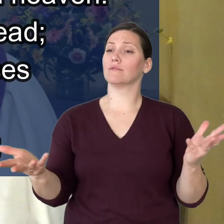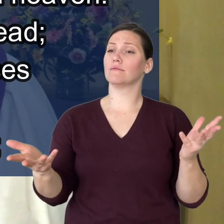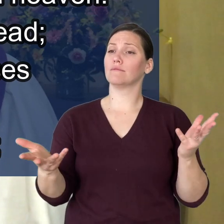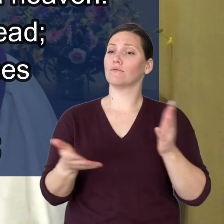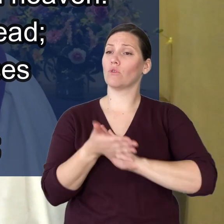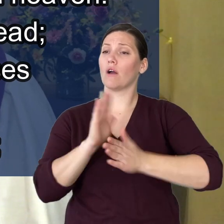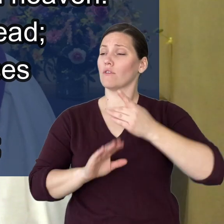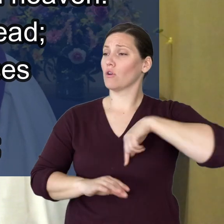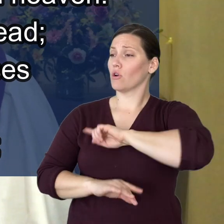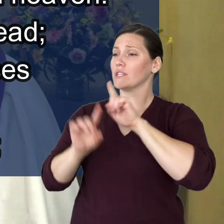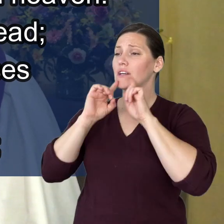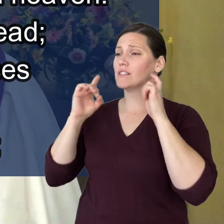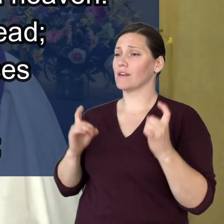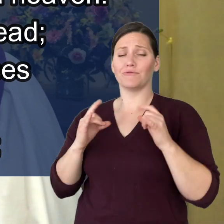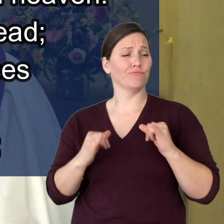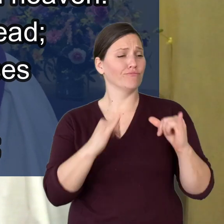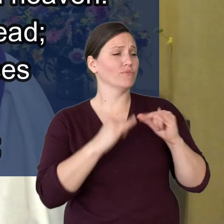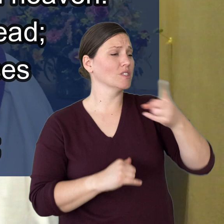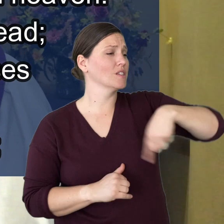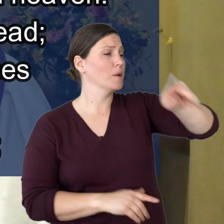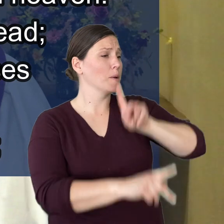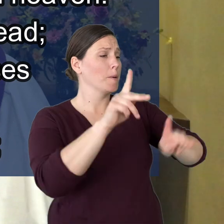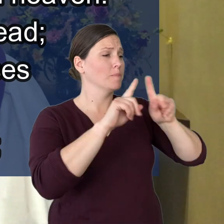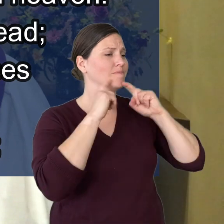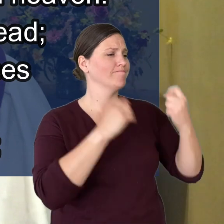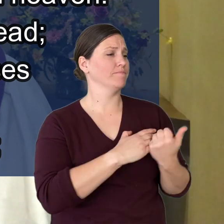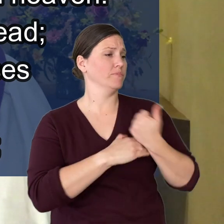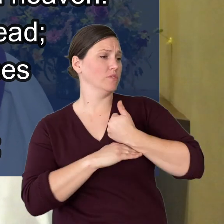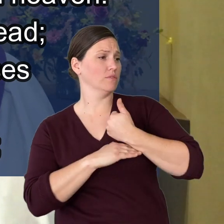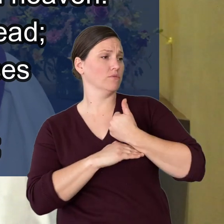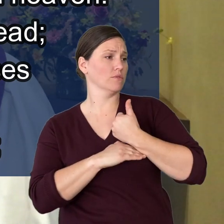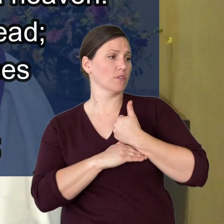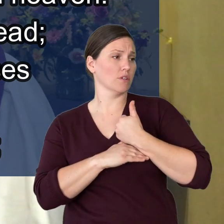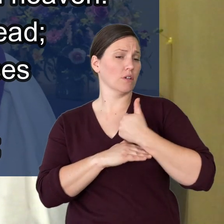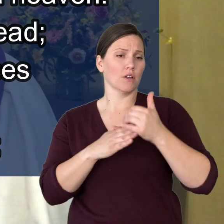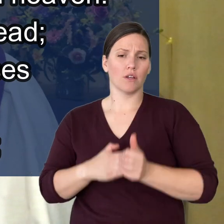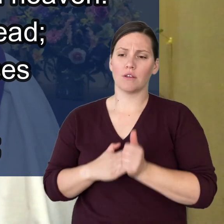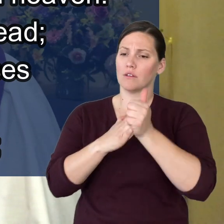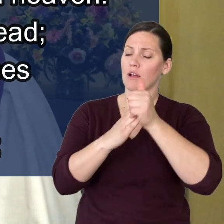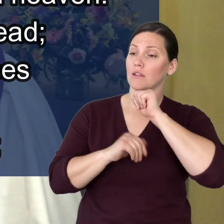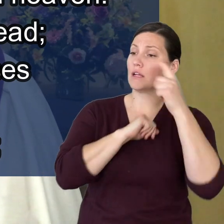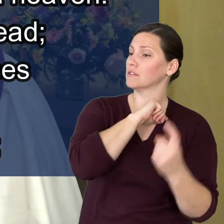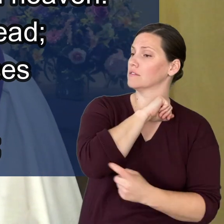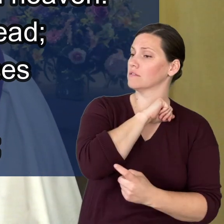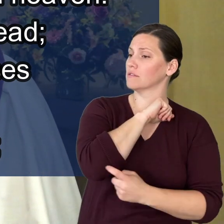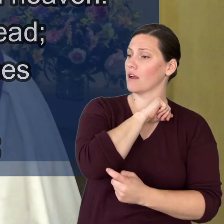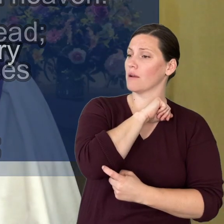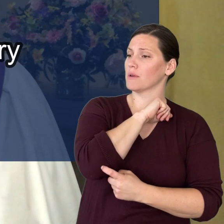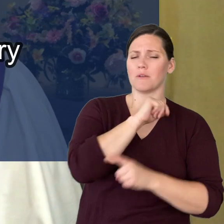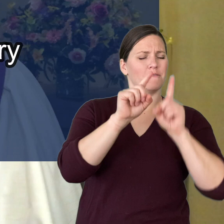this day our daily bread, and forgive us our trespasses, as we forgive those who trespass against